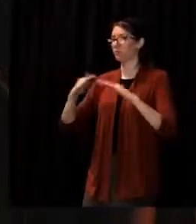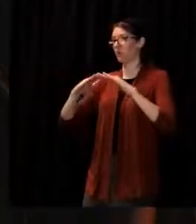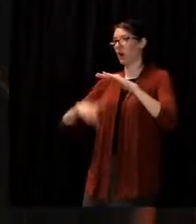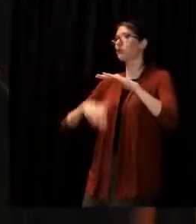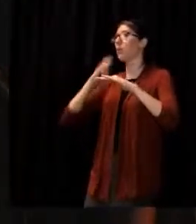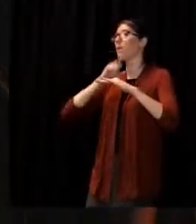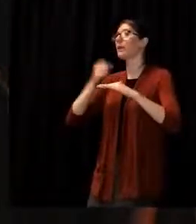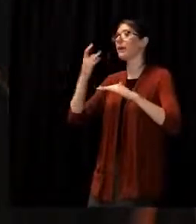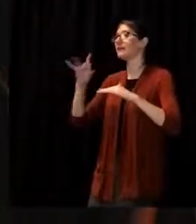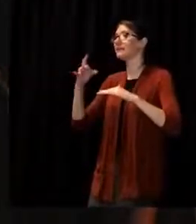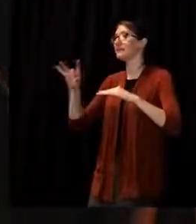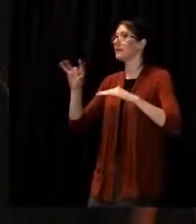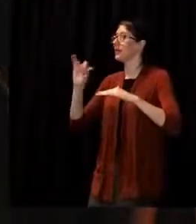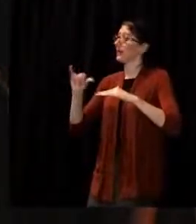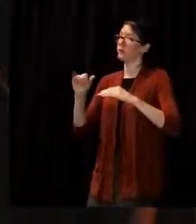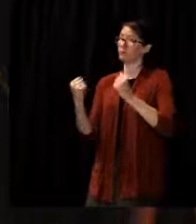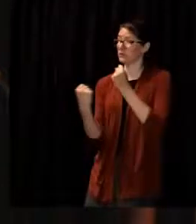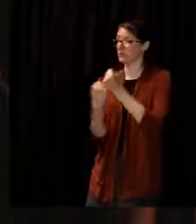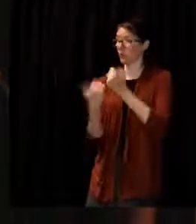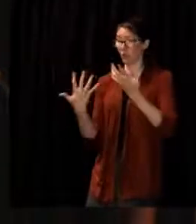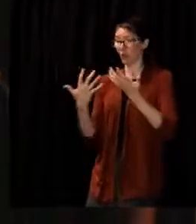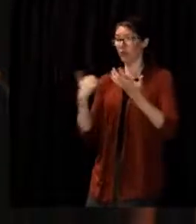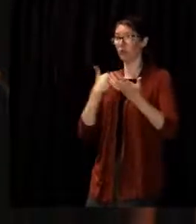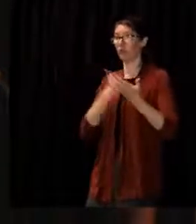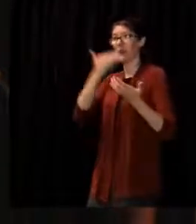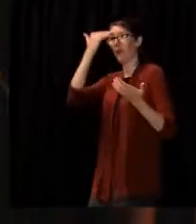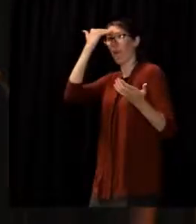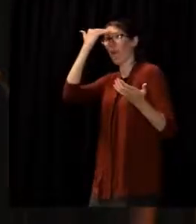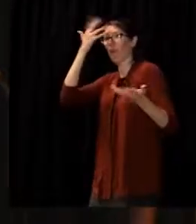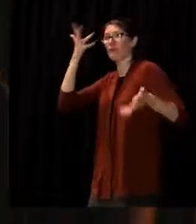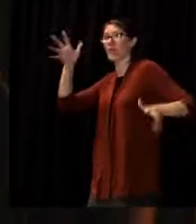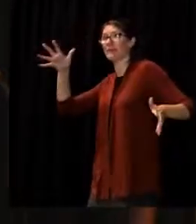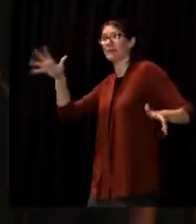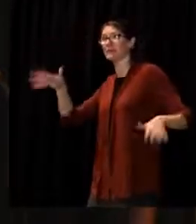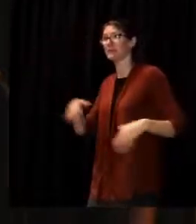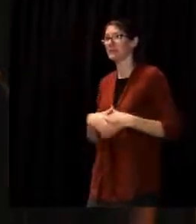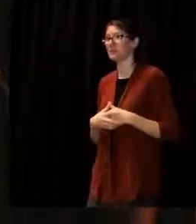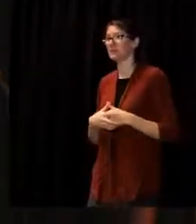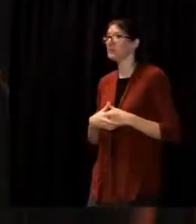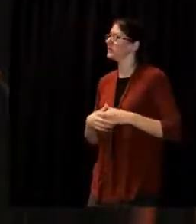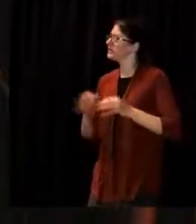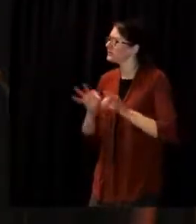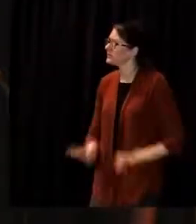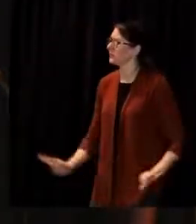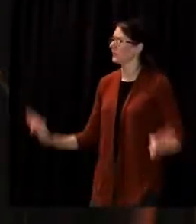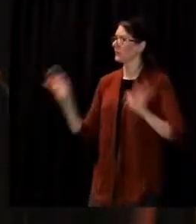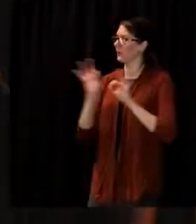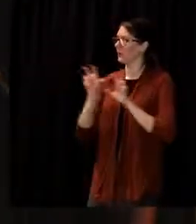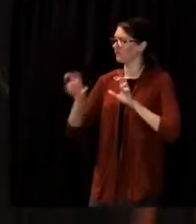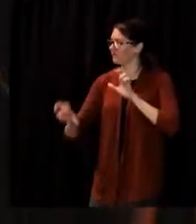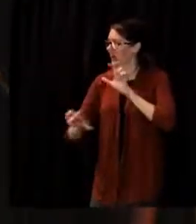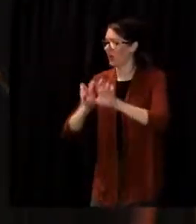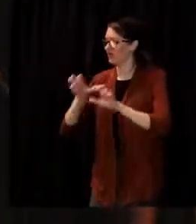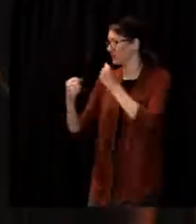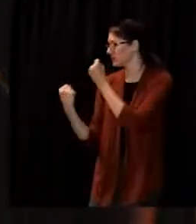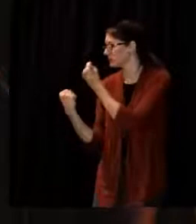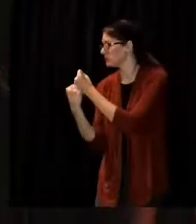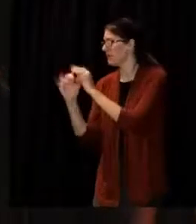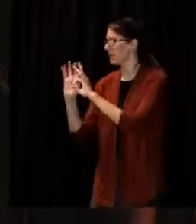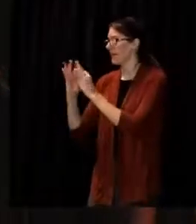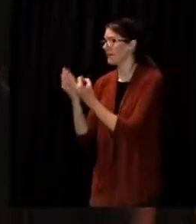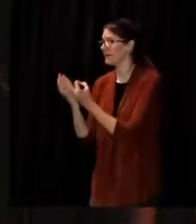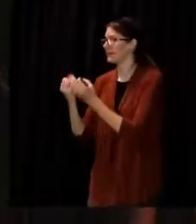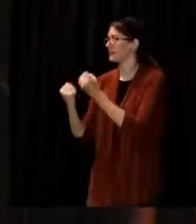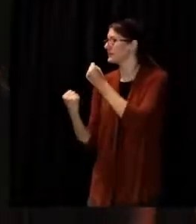just solidifies what it is we already know. And it's important for us to invest and to pour into the families and into the